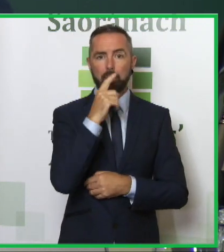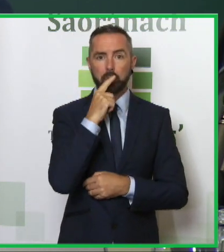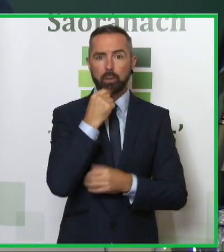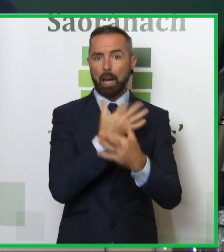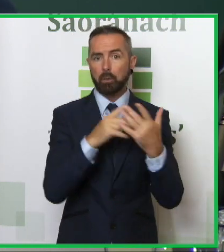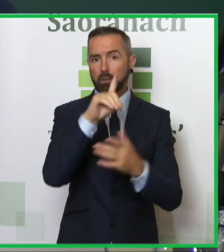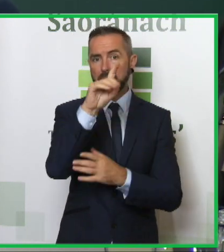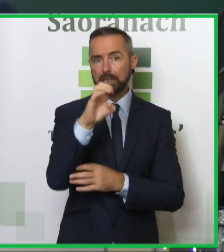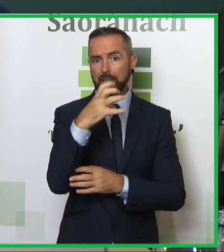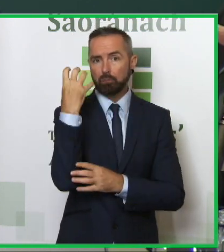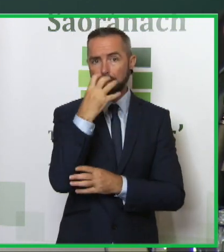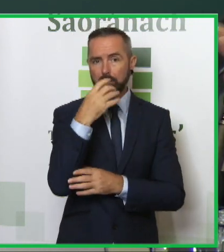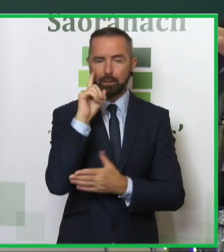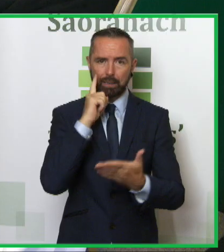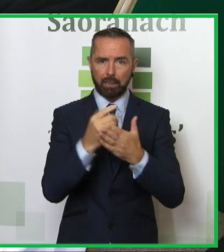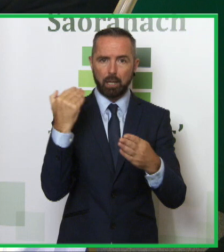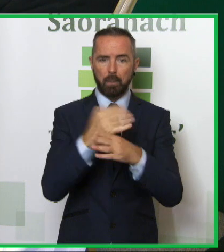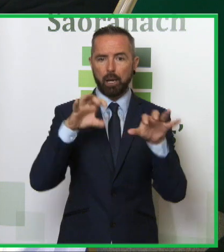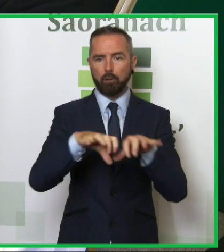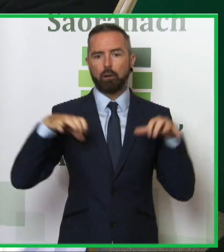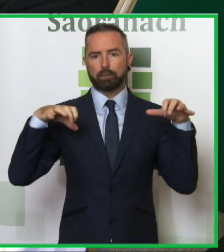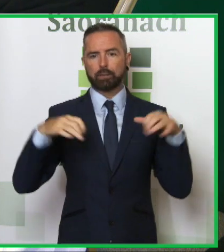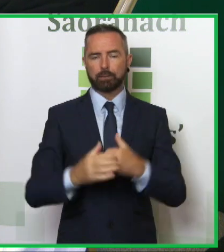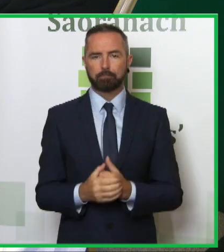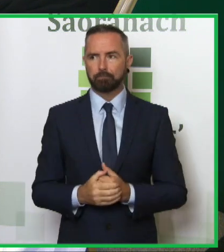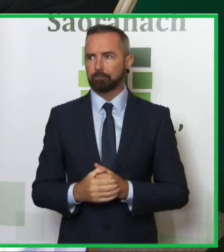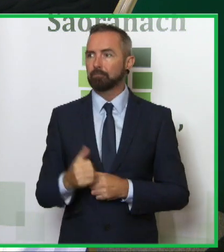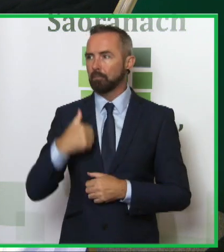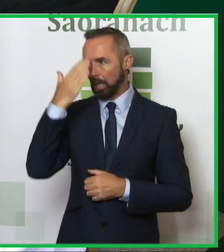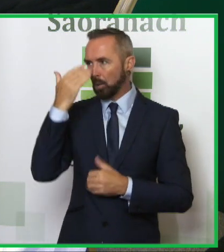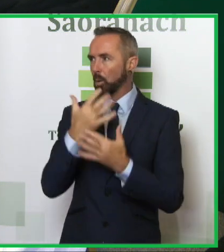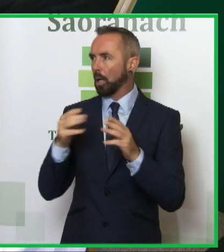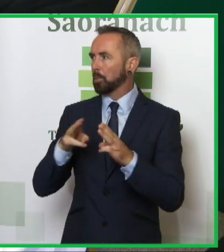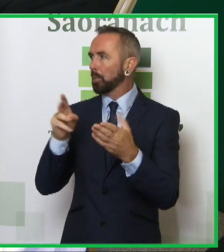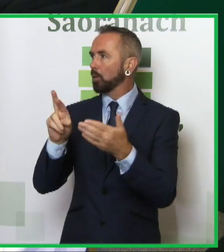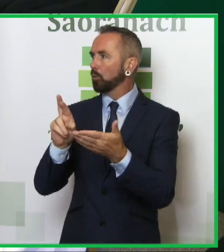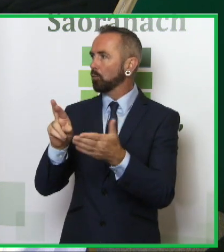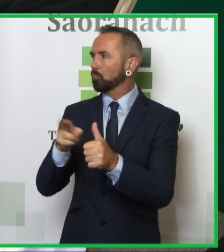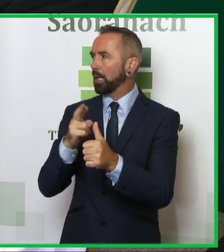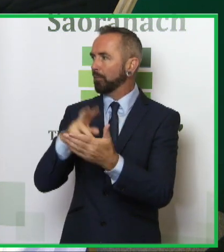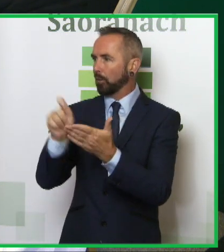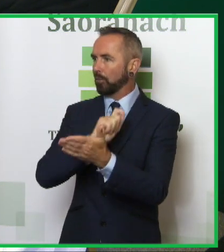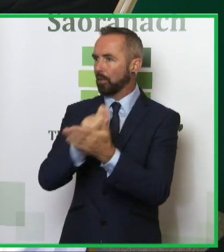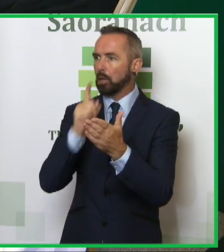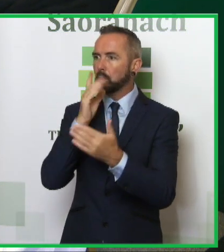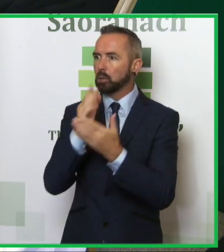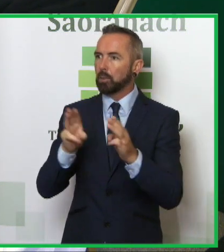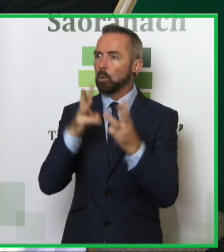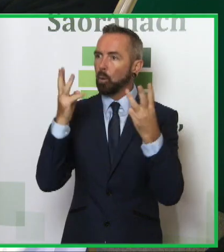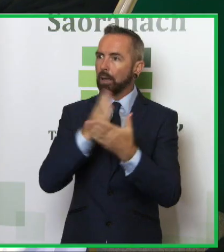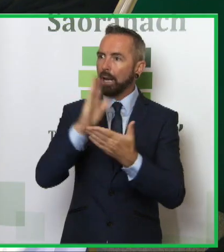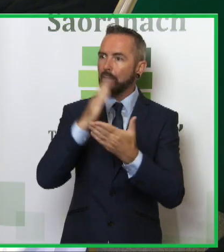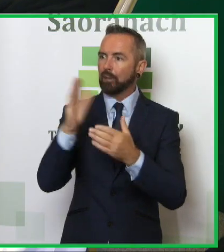Oireachtas. And just as I take more questions, which I can, I know there's a lot of people ready to, but the ballot is open, but I know people still want clarity. Table